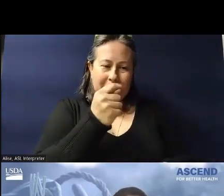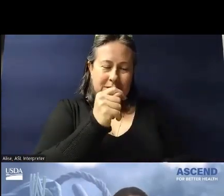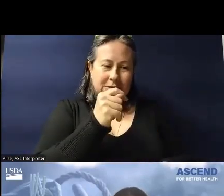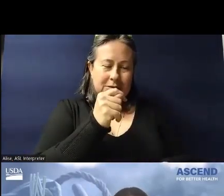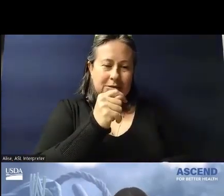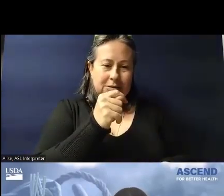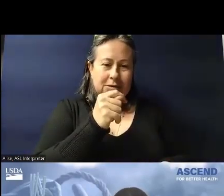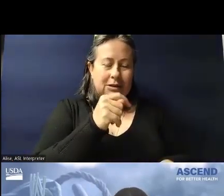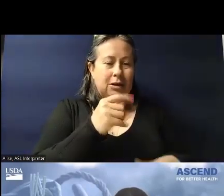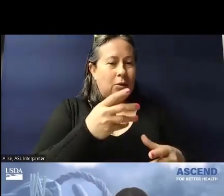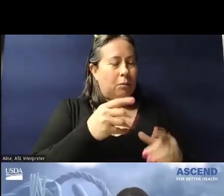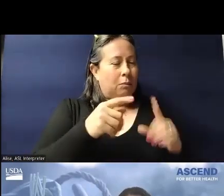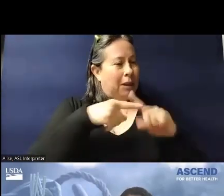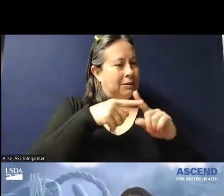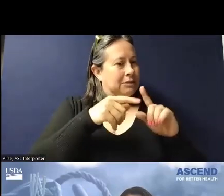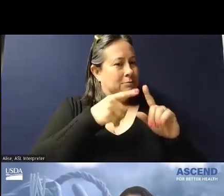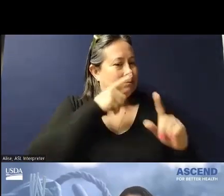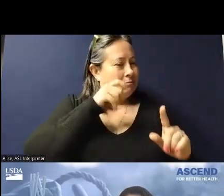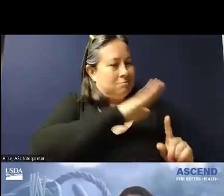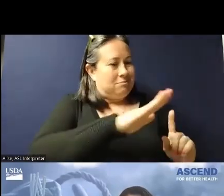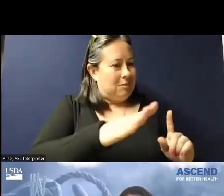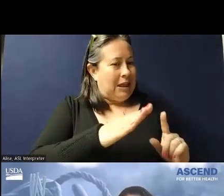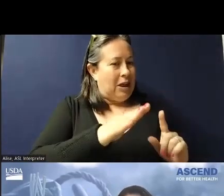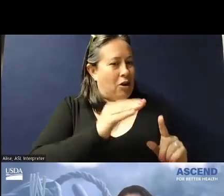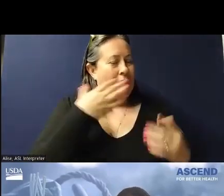disparities in the food system.